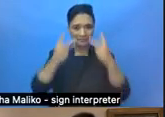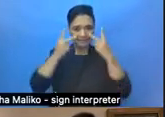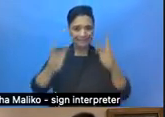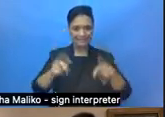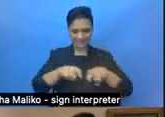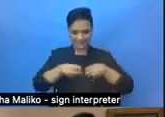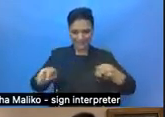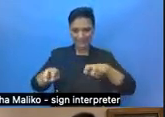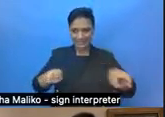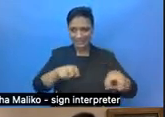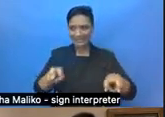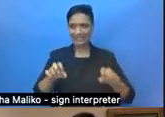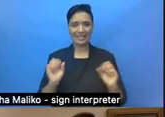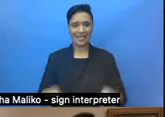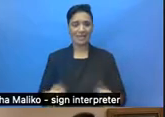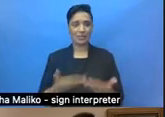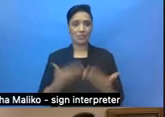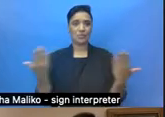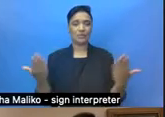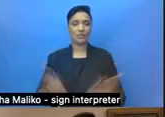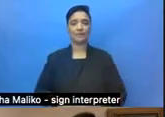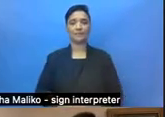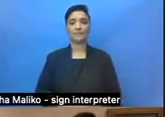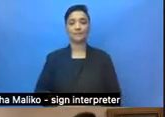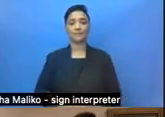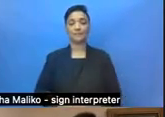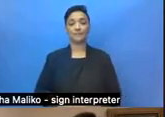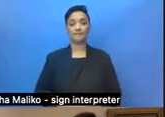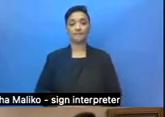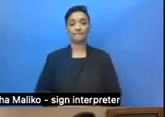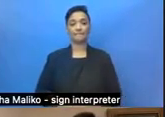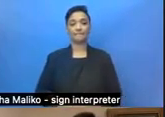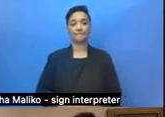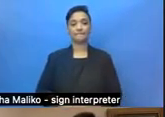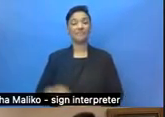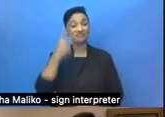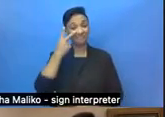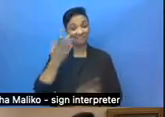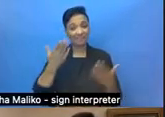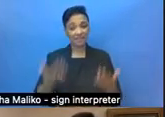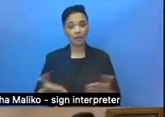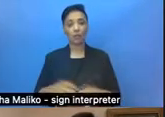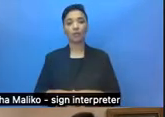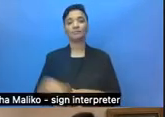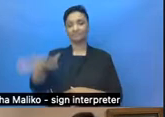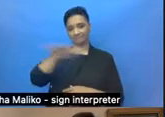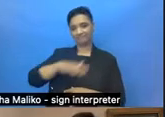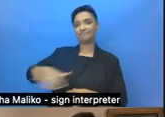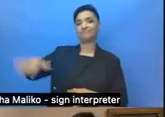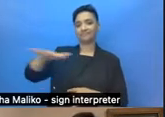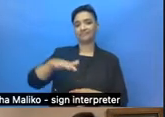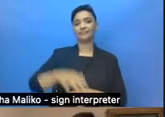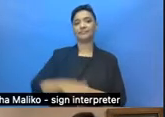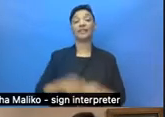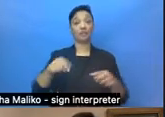for. There's no clear plan right now on where these children will go. This is the care plan. Right. So this